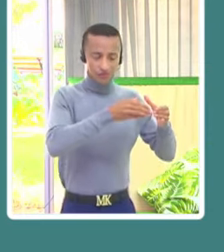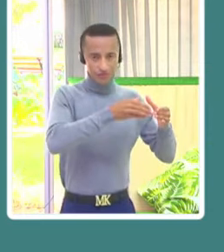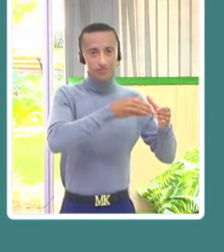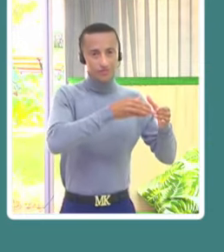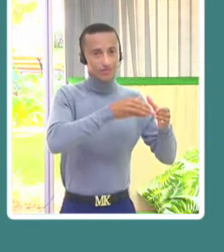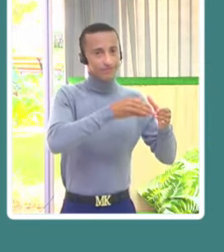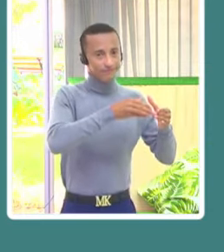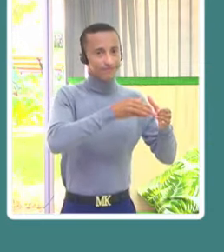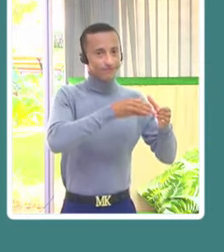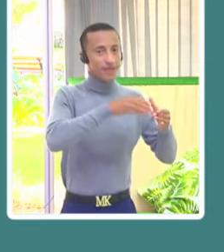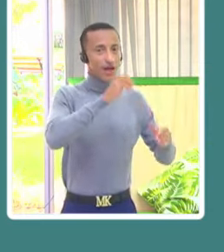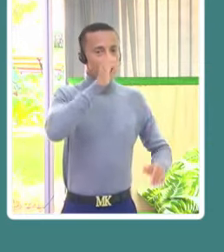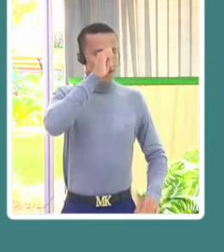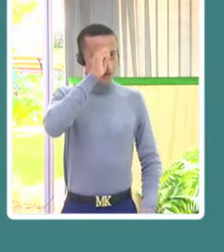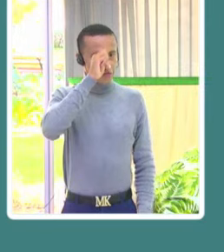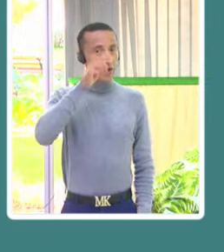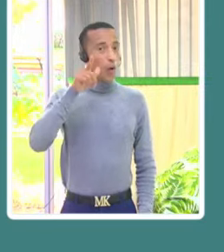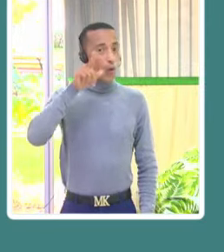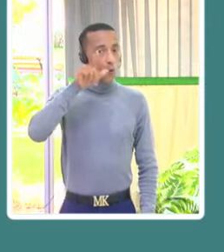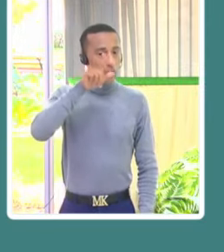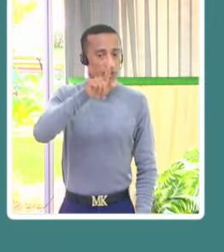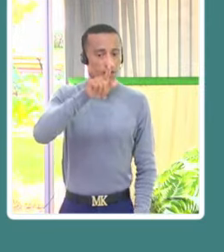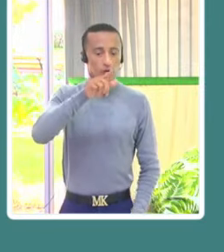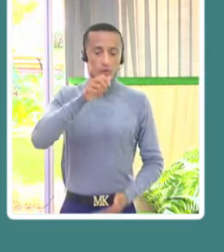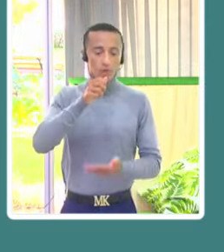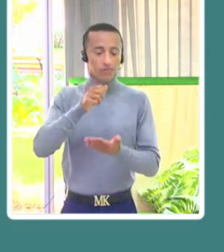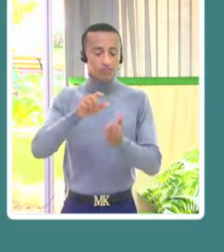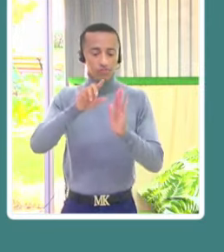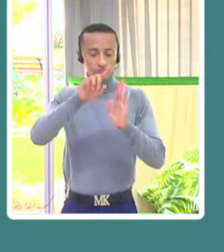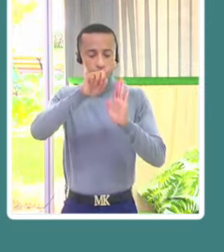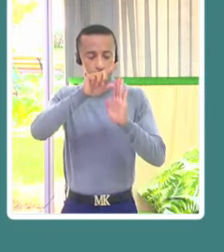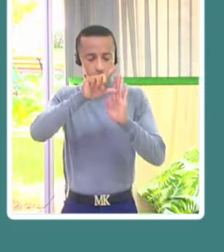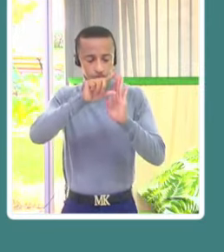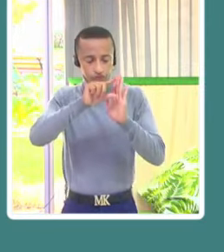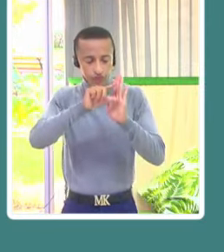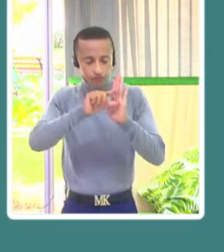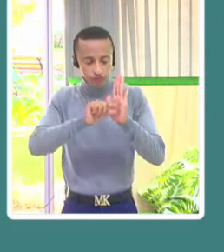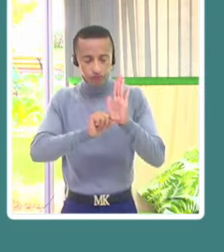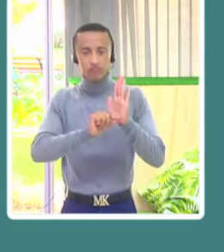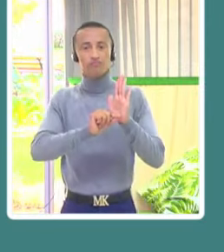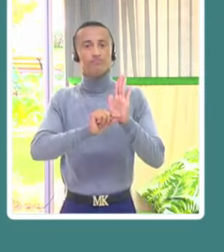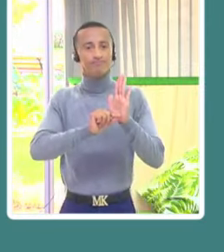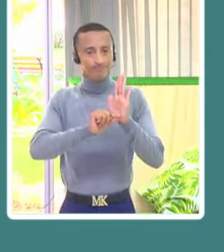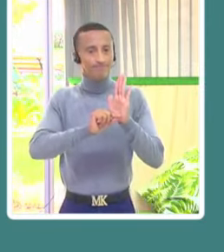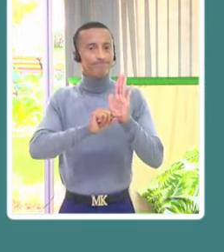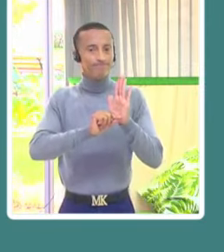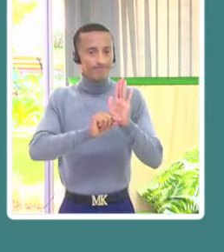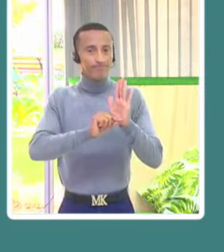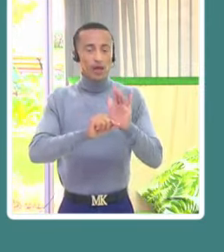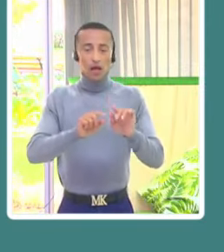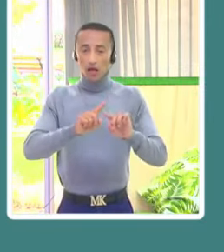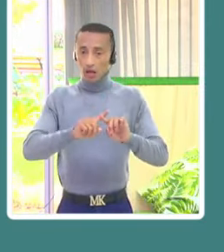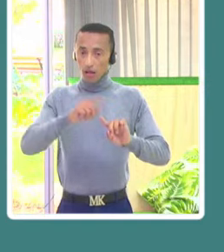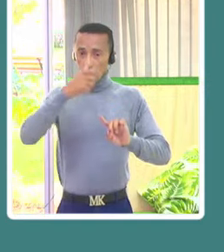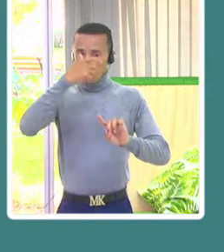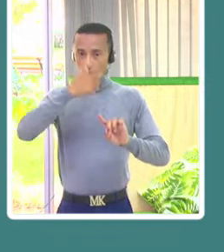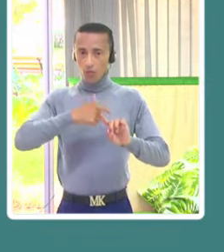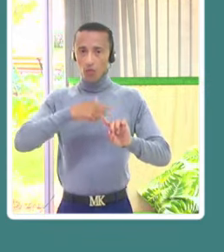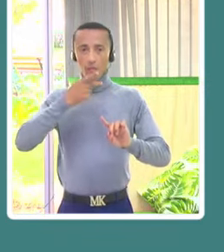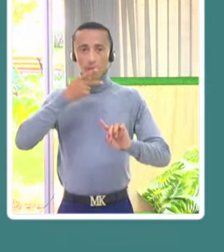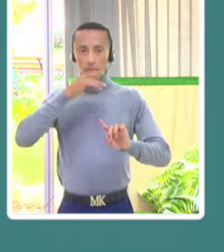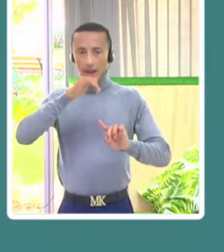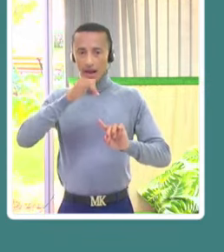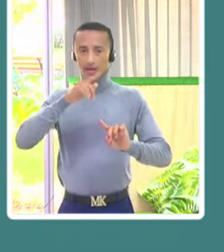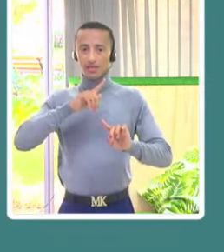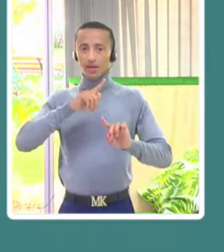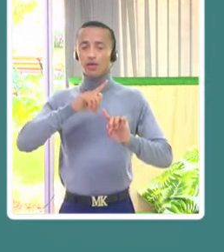Every day I charge, recharge my parents' phone, they have 1.5 GB per day allocation